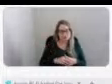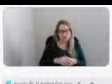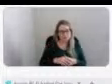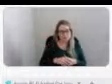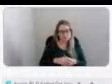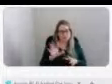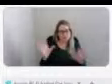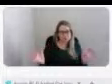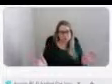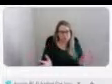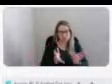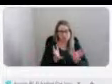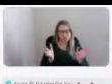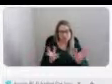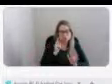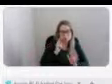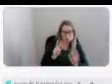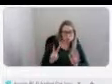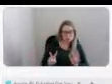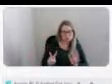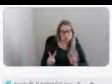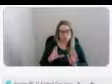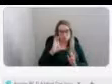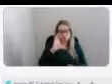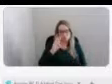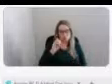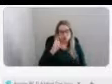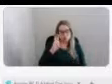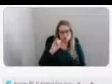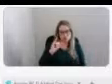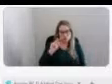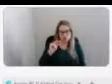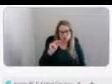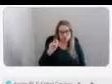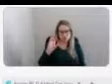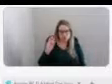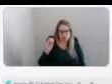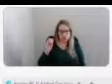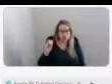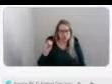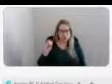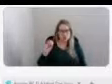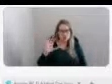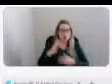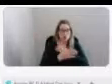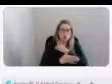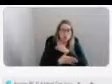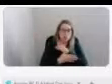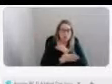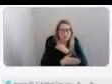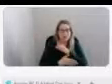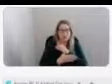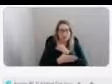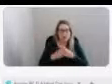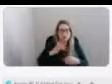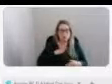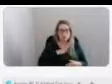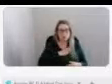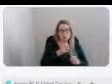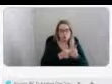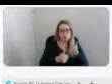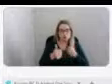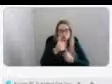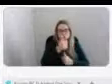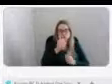urge you to look at the coconino county board of supervisors submitted maps on october